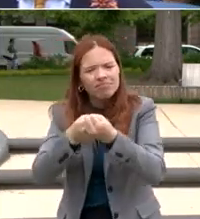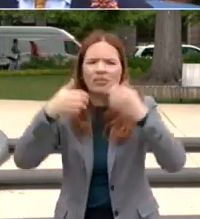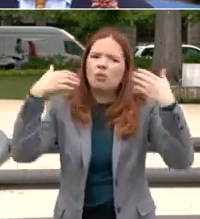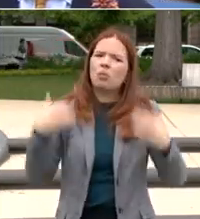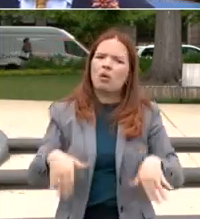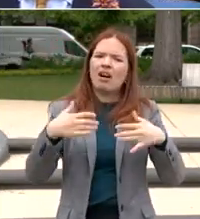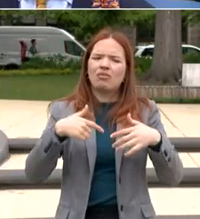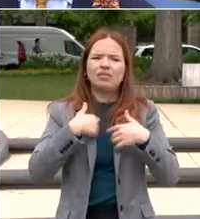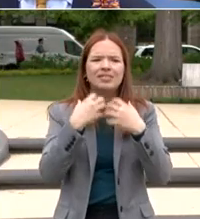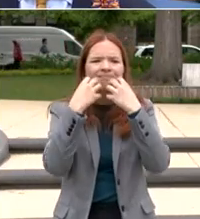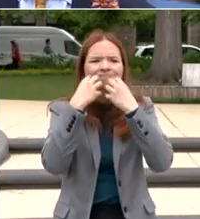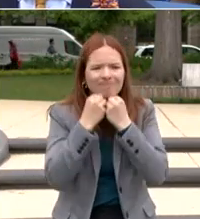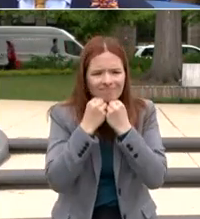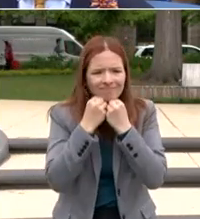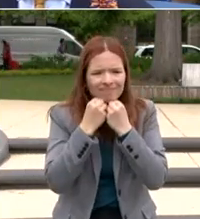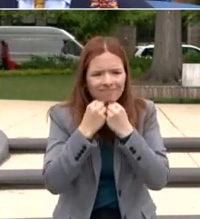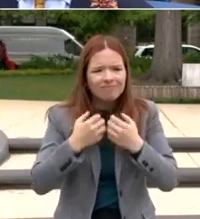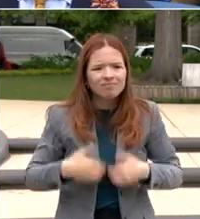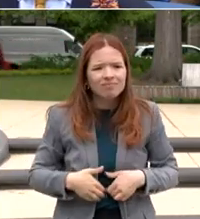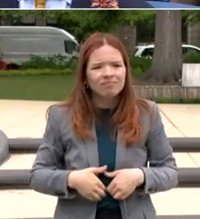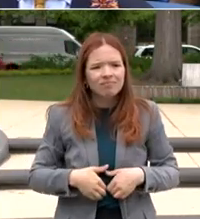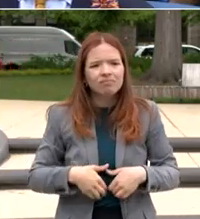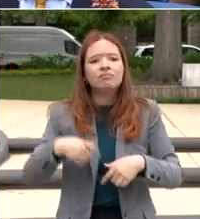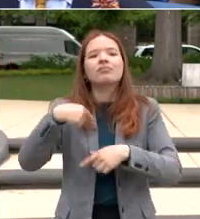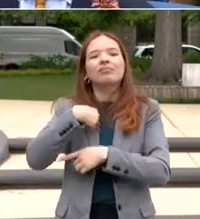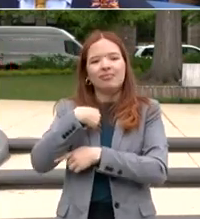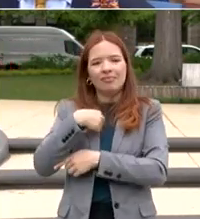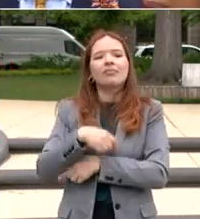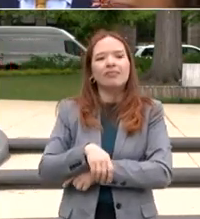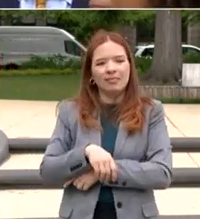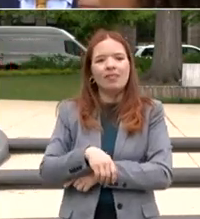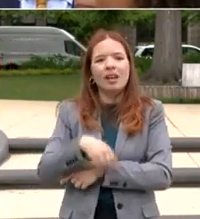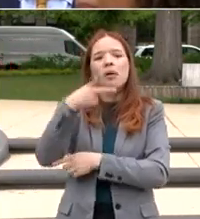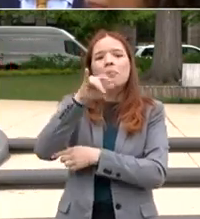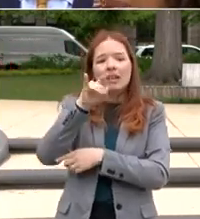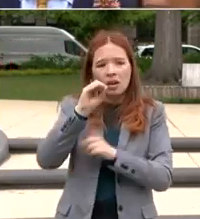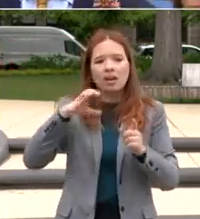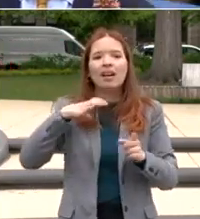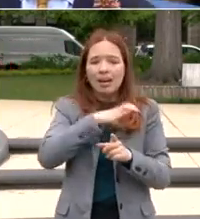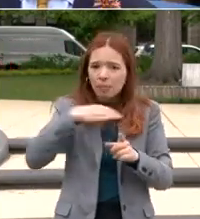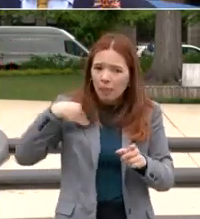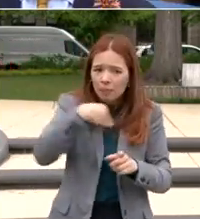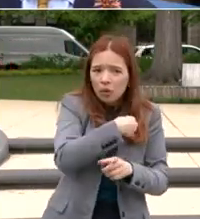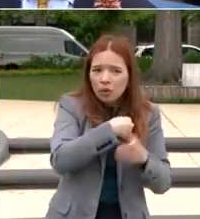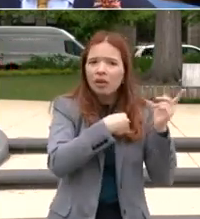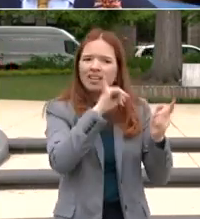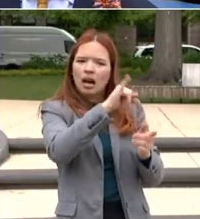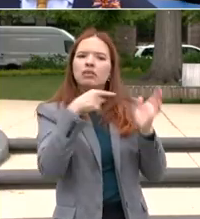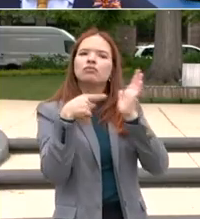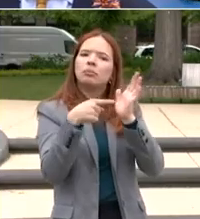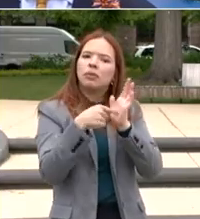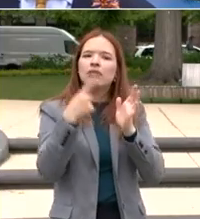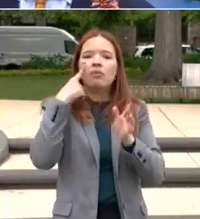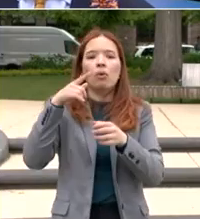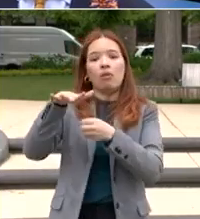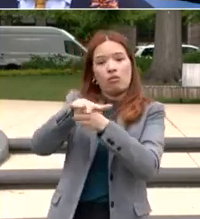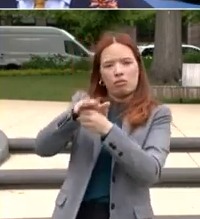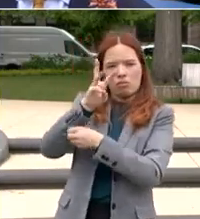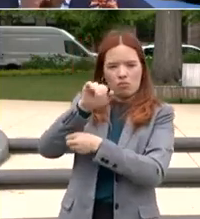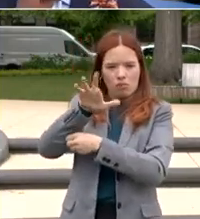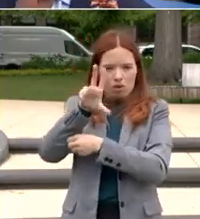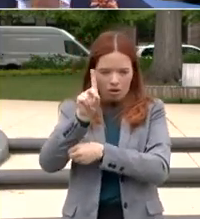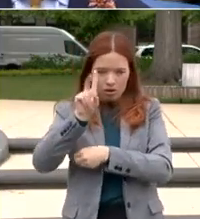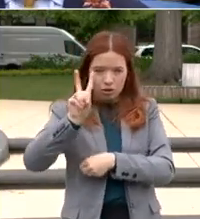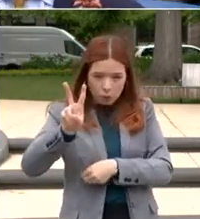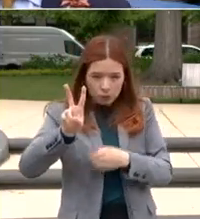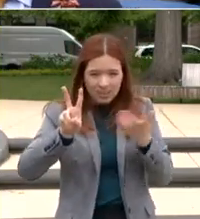it. I'm Brooke Pinto. I'm the council member representing Ward 2. Oh, thank you. Representing Ward 2,